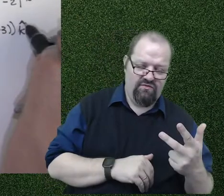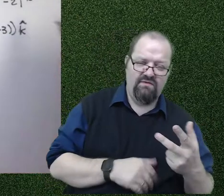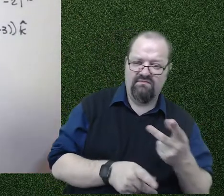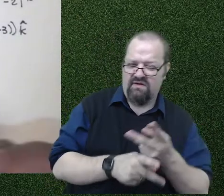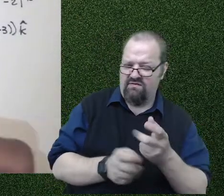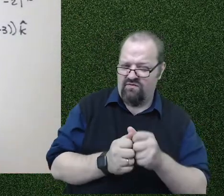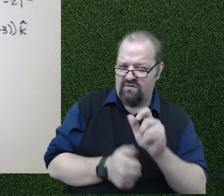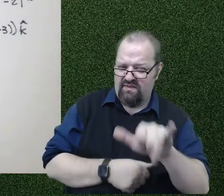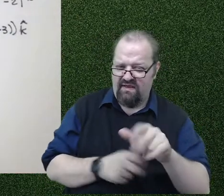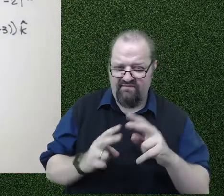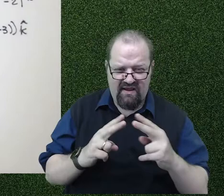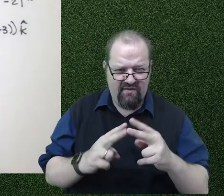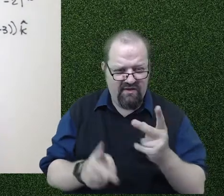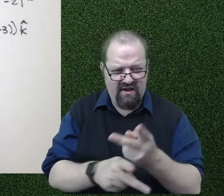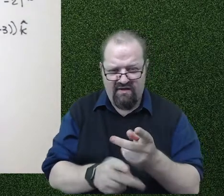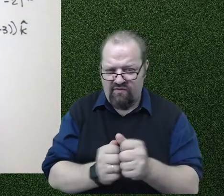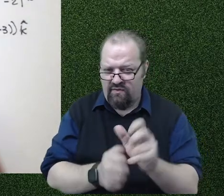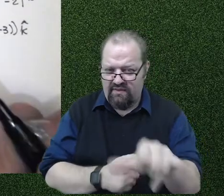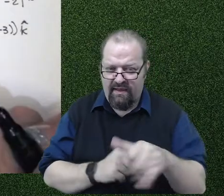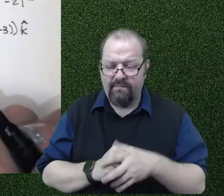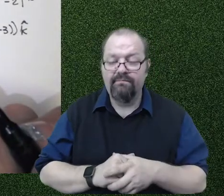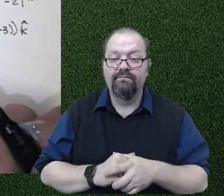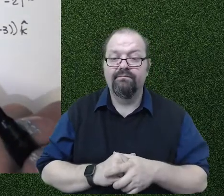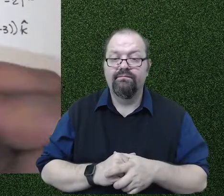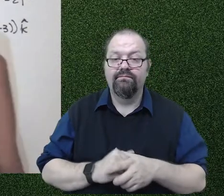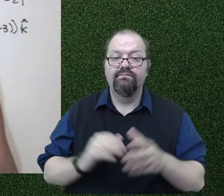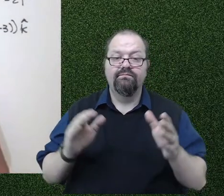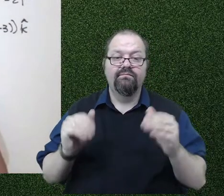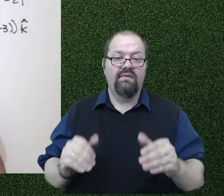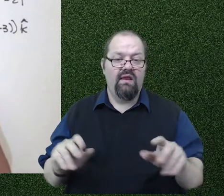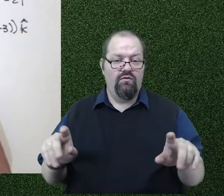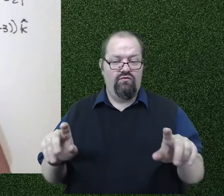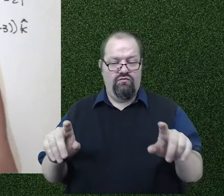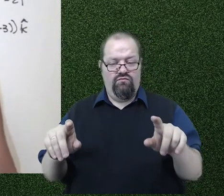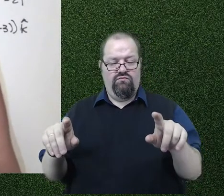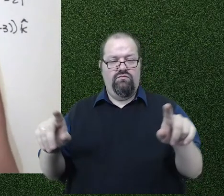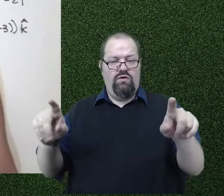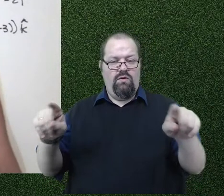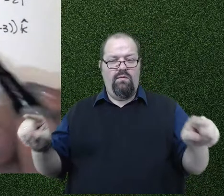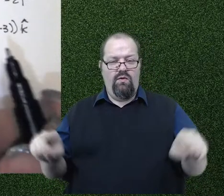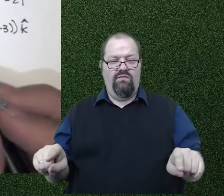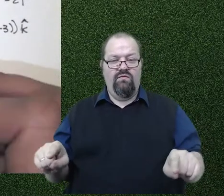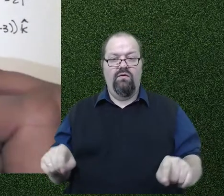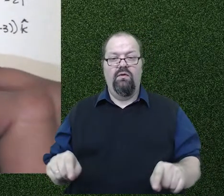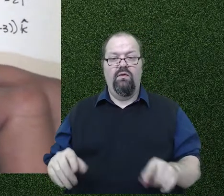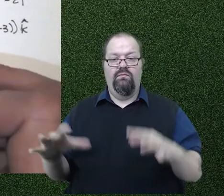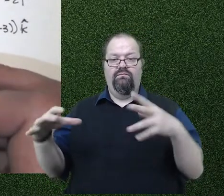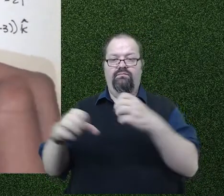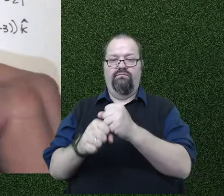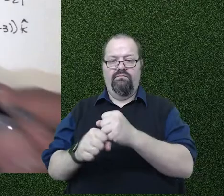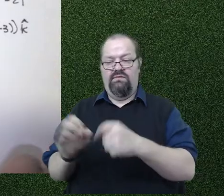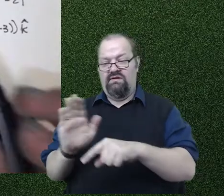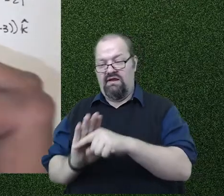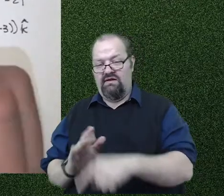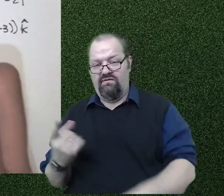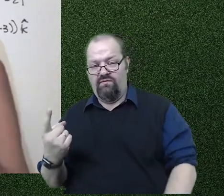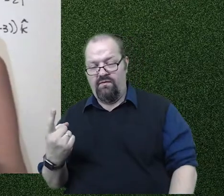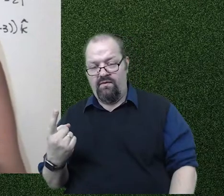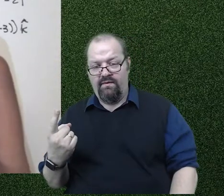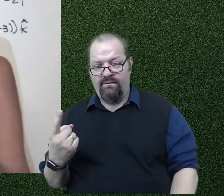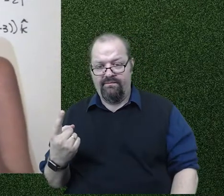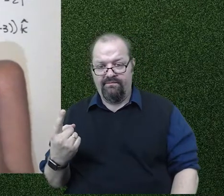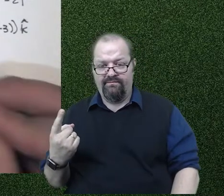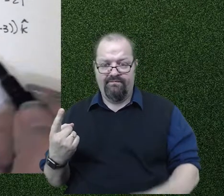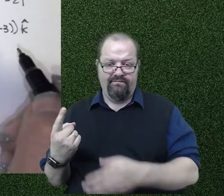just be very, very careful. I'm going to write it in component form. So I've got negative 1. That's 1 times negative